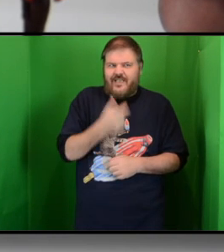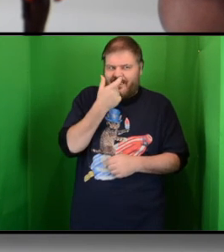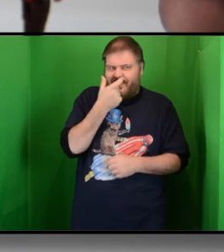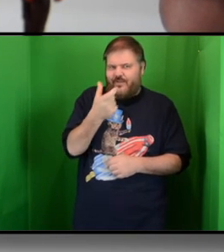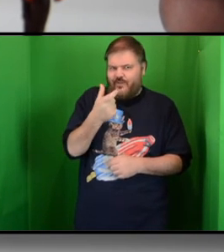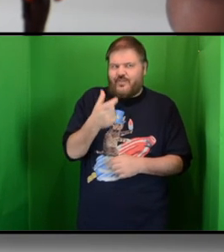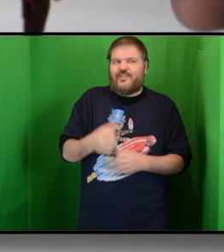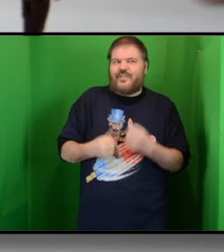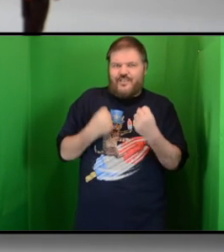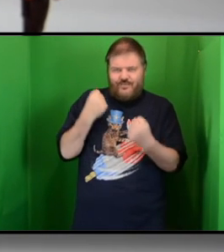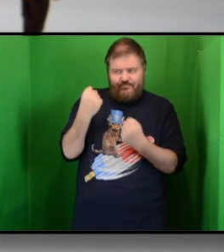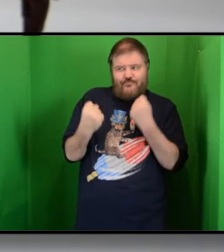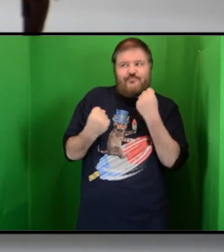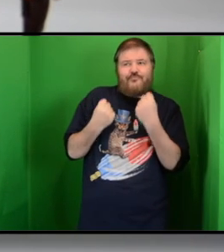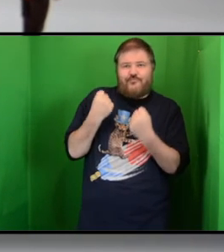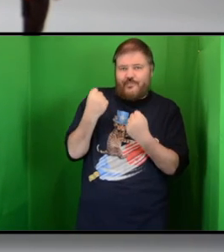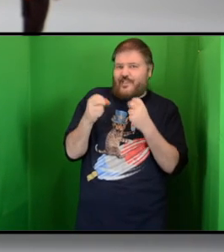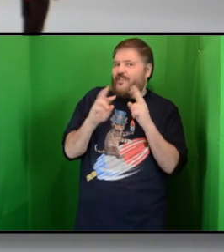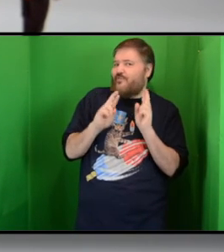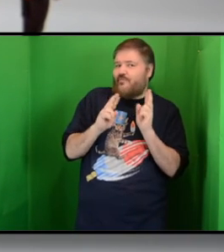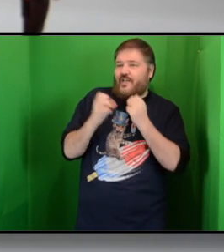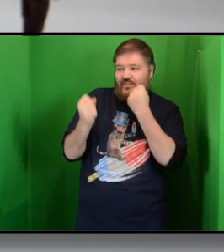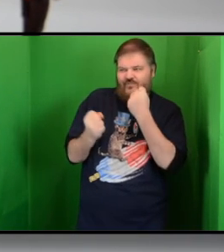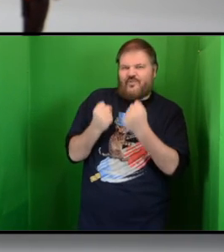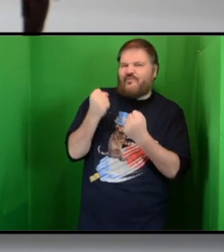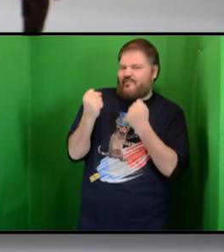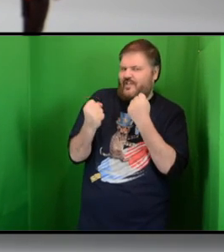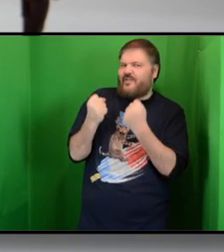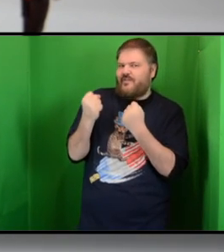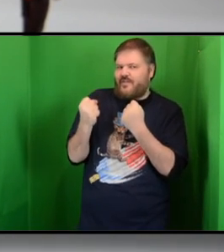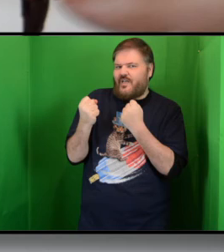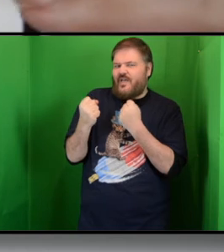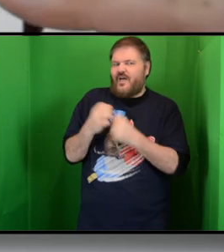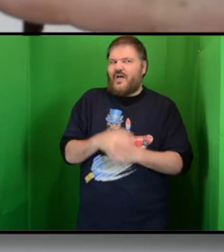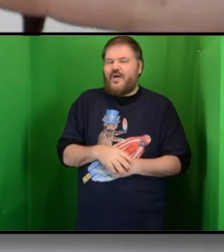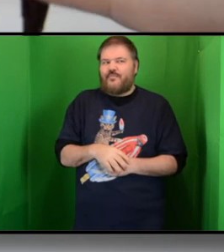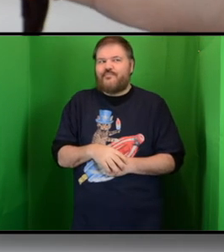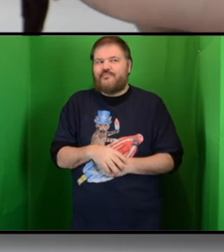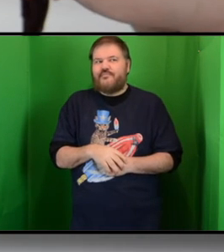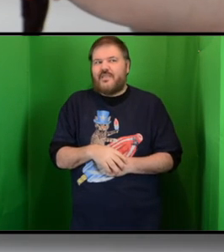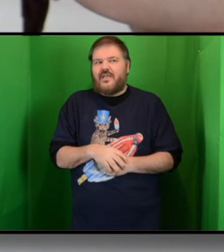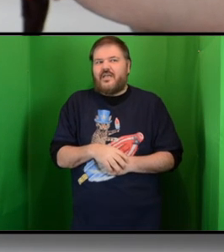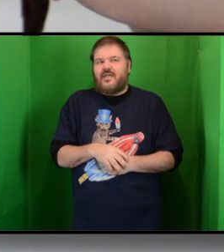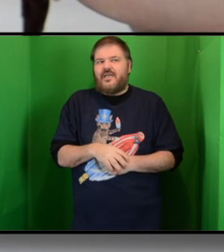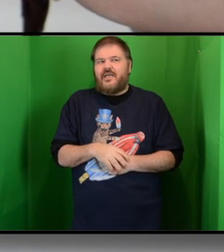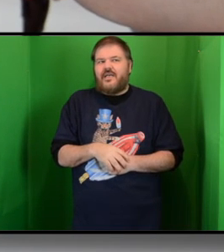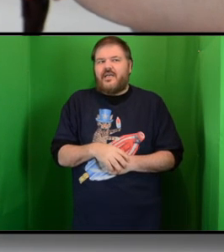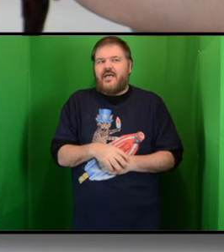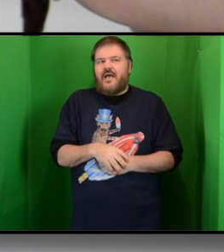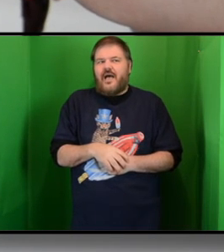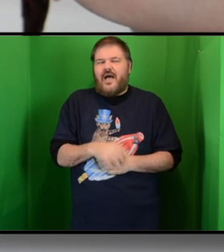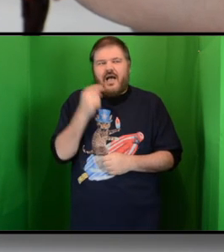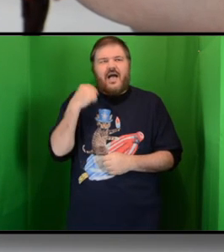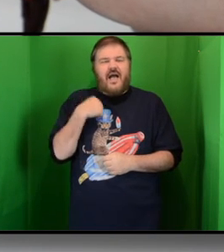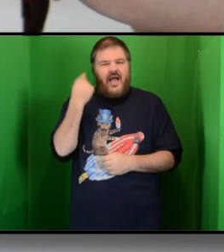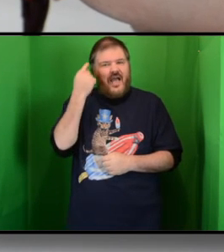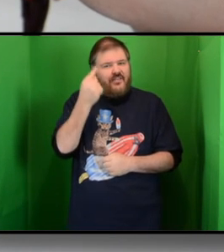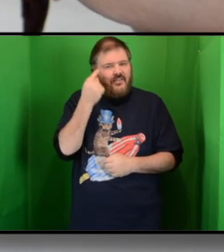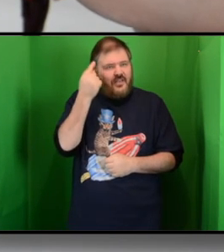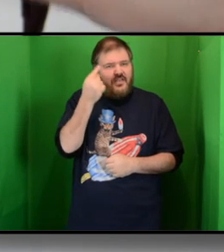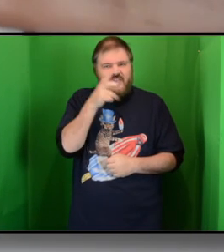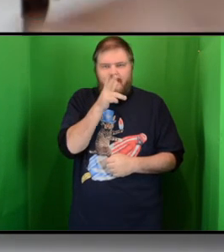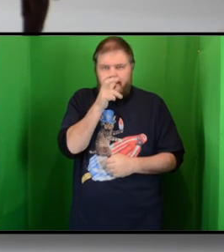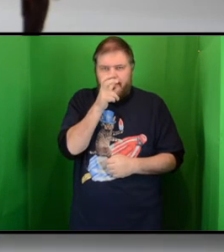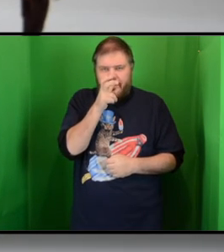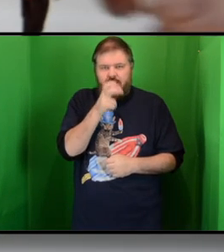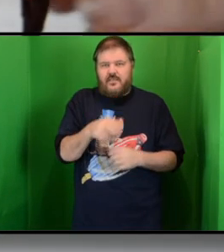is. And he fits into a compartment which is right underneath his